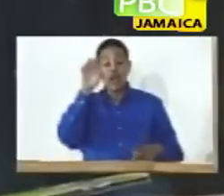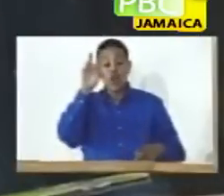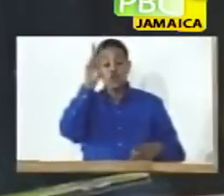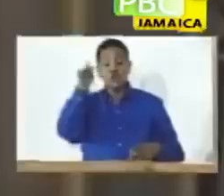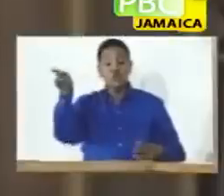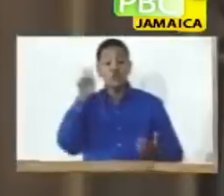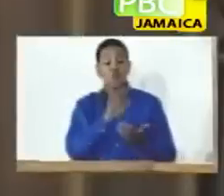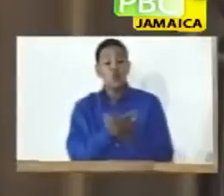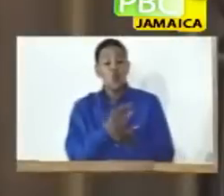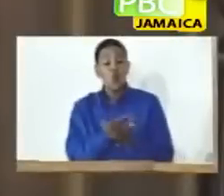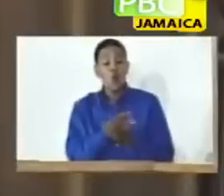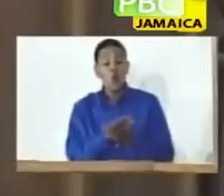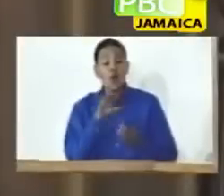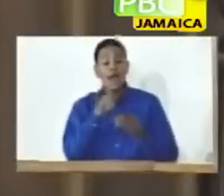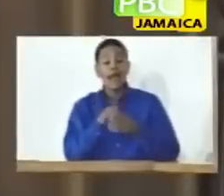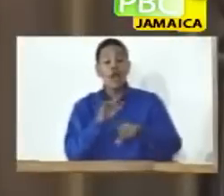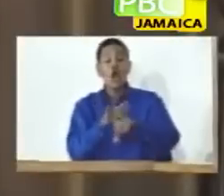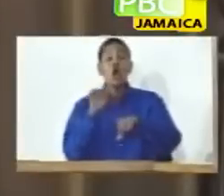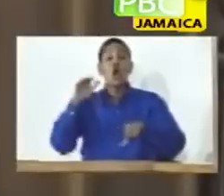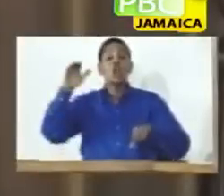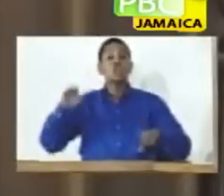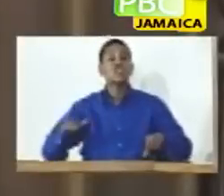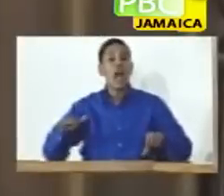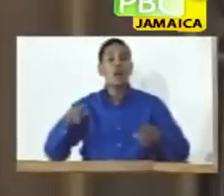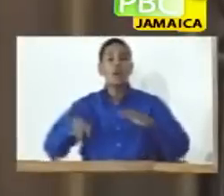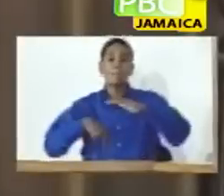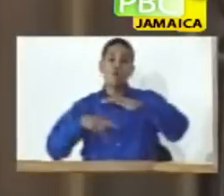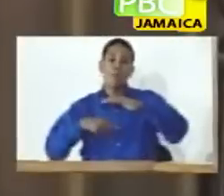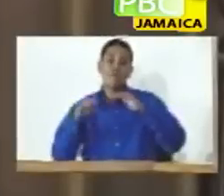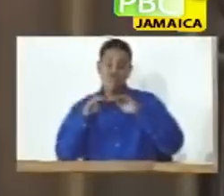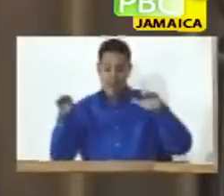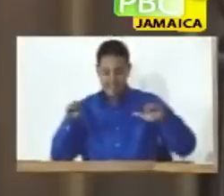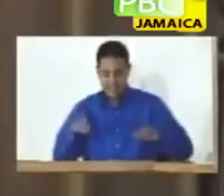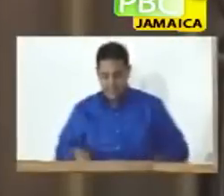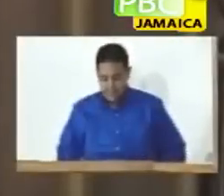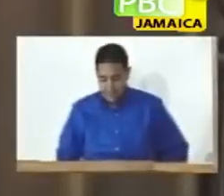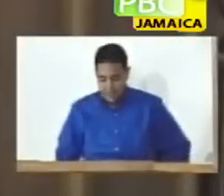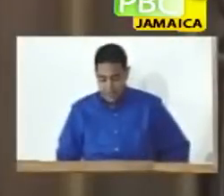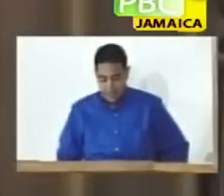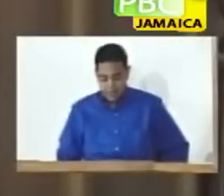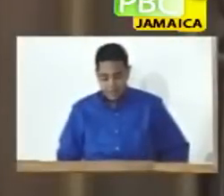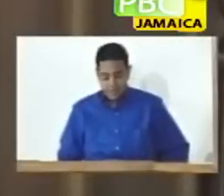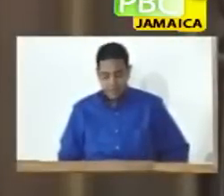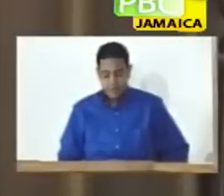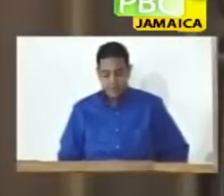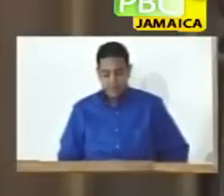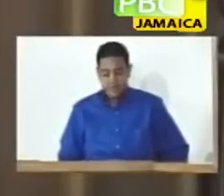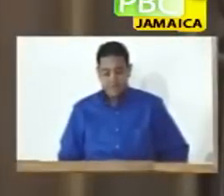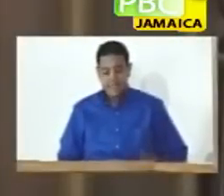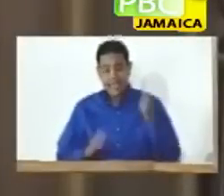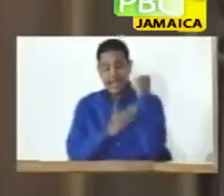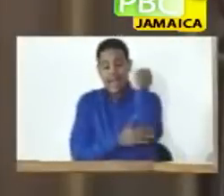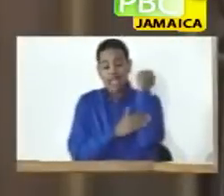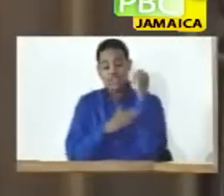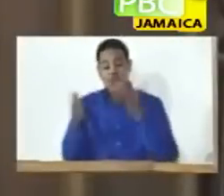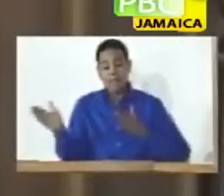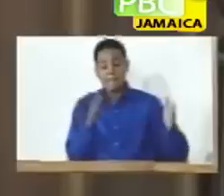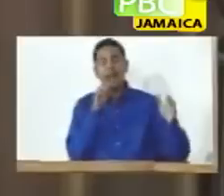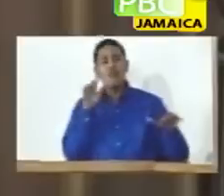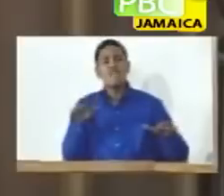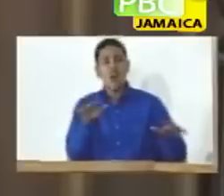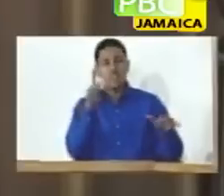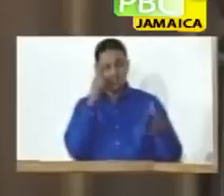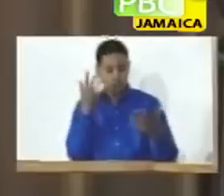822 schools across the early childhood and primary levels. The National Plan of Action for an Integrated Response